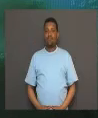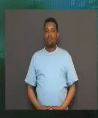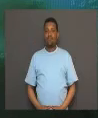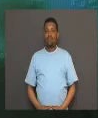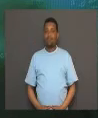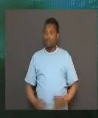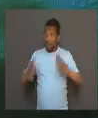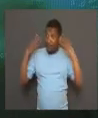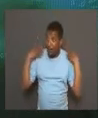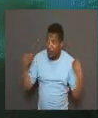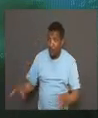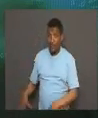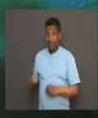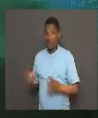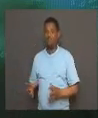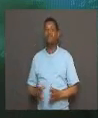Hello, students.